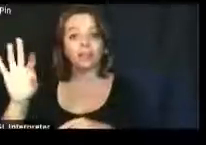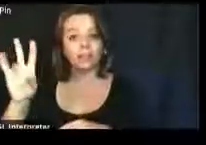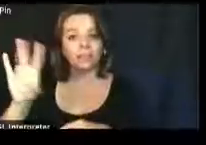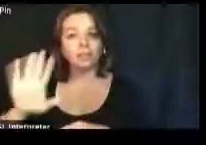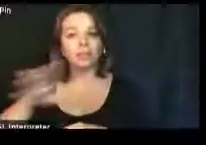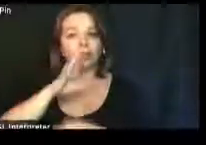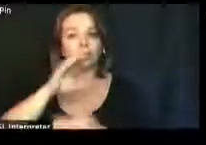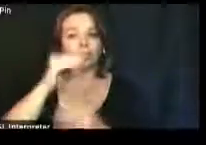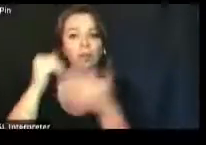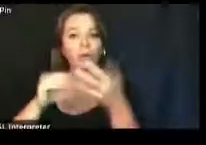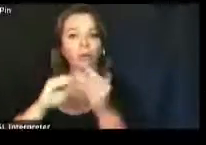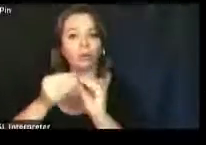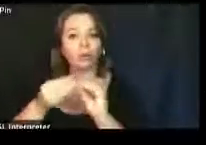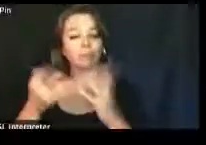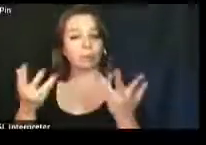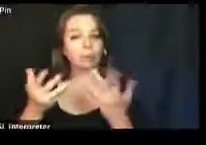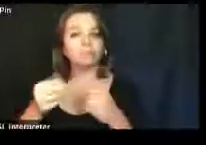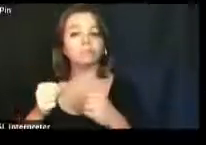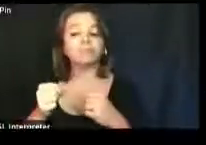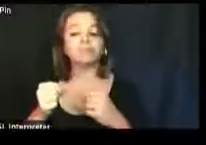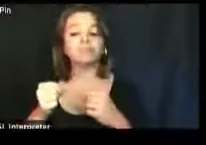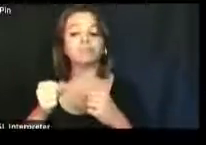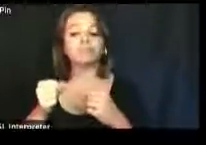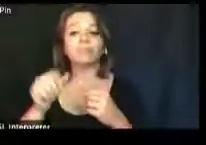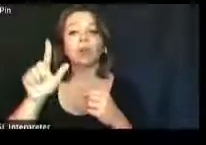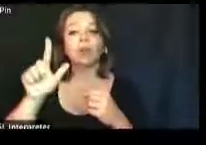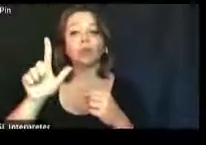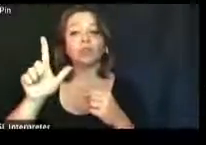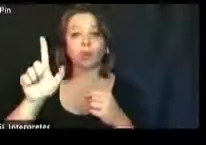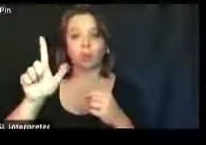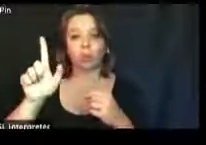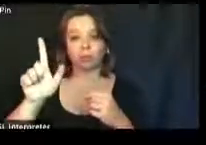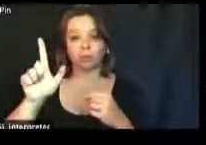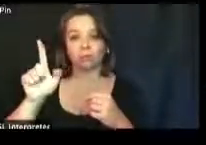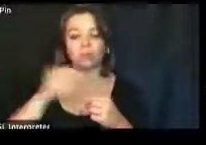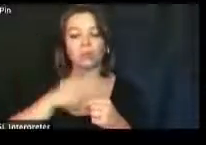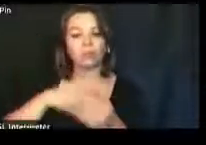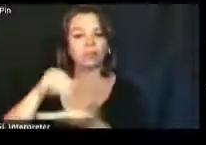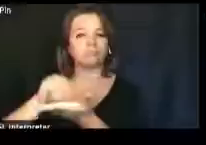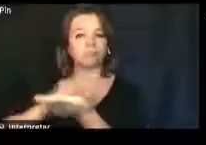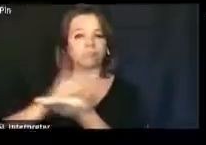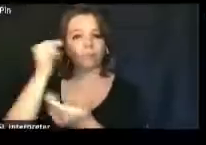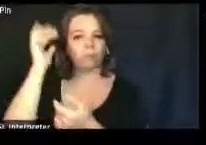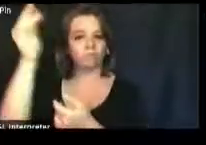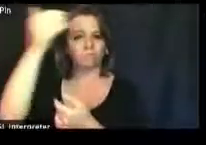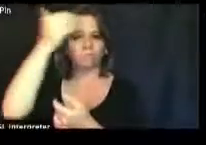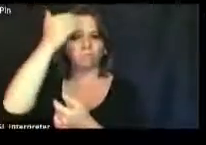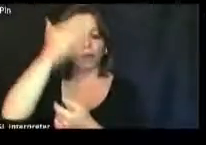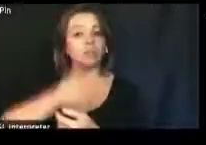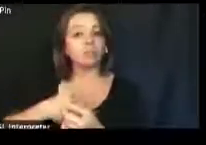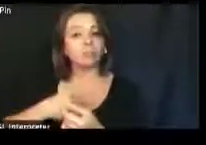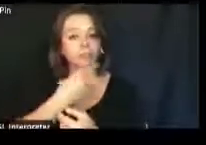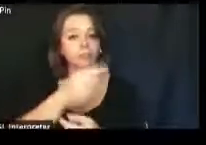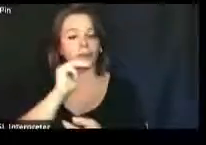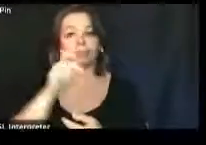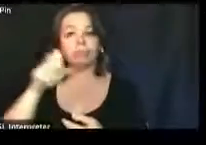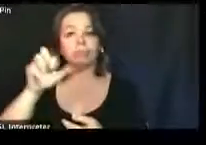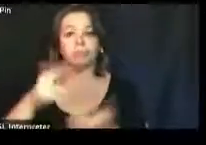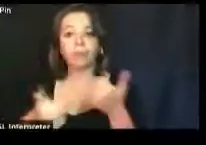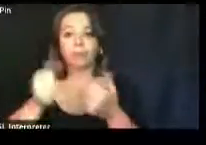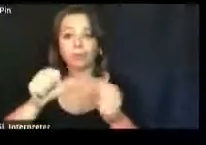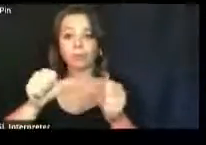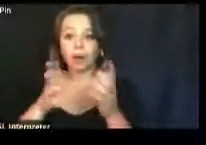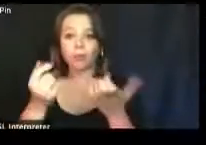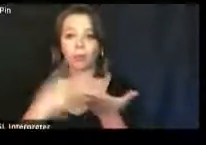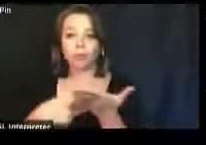order number will be 21. If you will please make note of that for future reference. And if you'll please let the mapper know what area you would like to discuss today, the